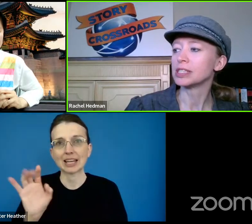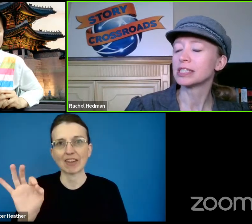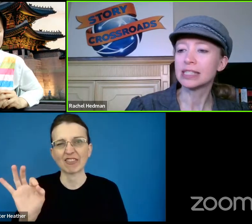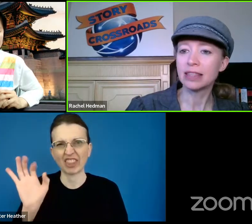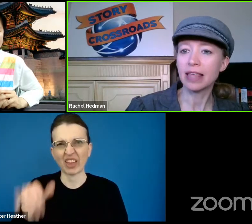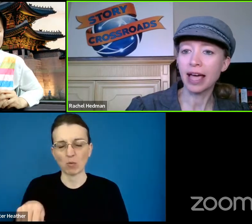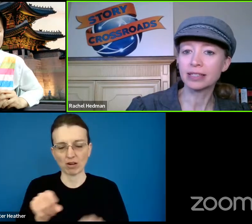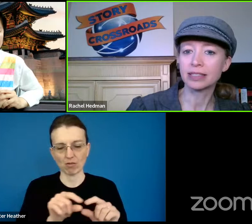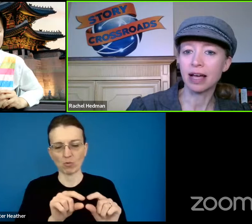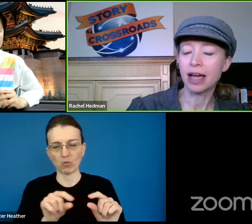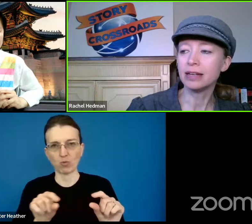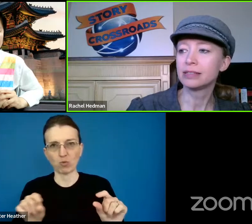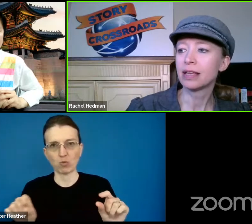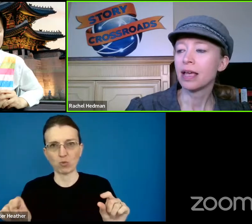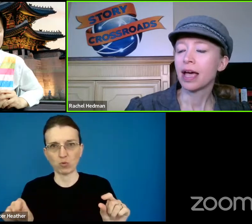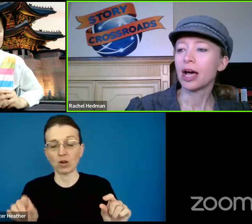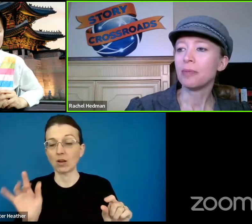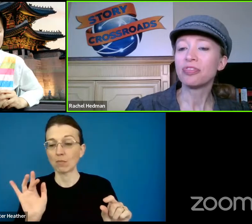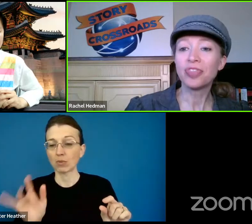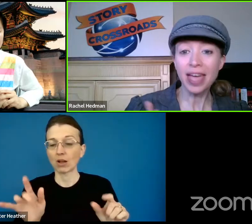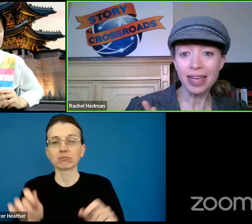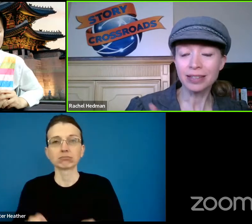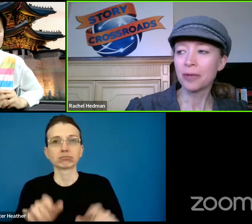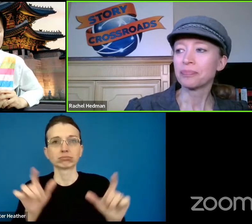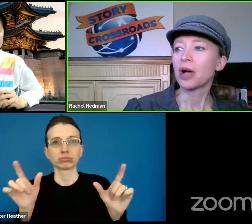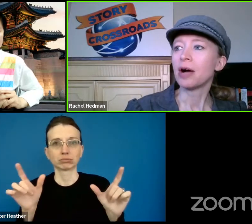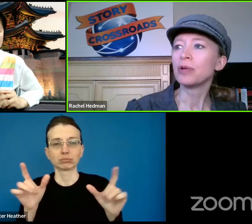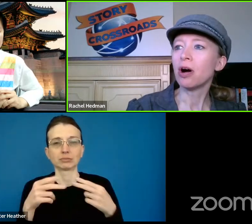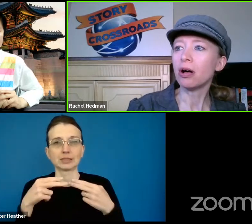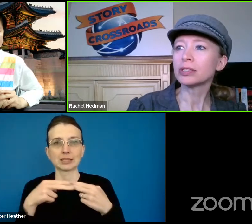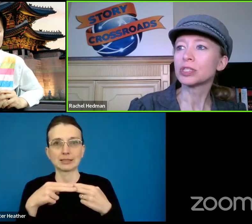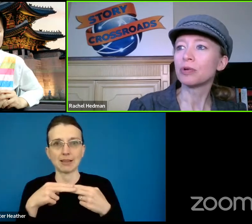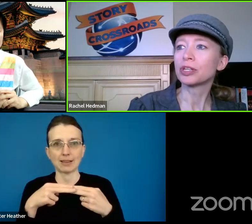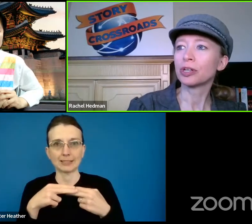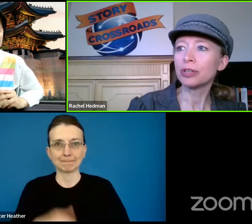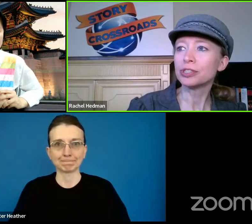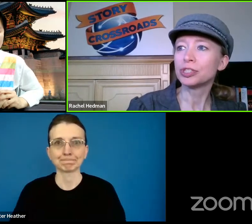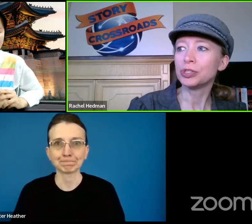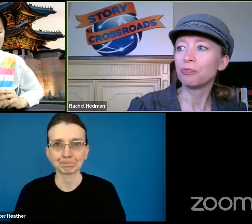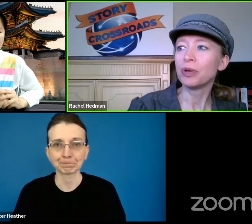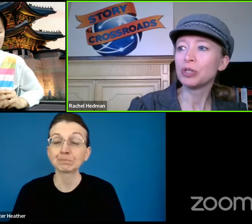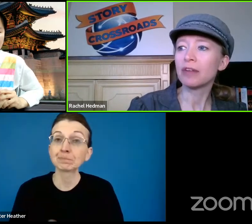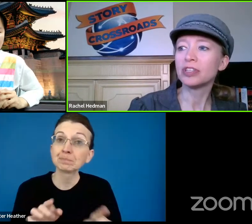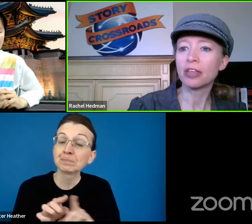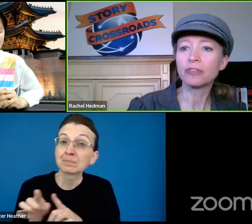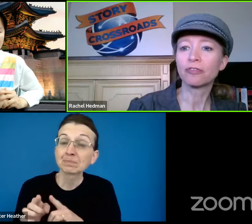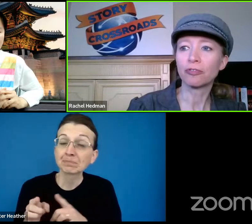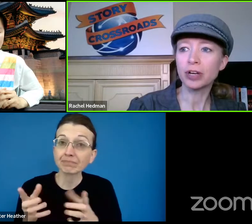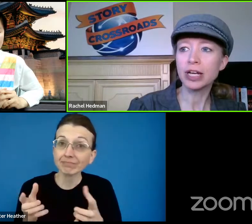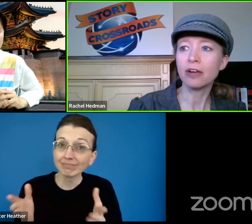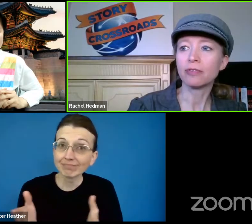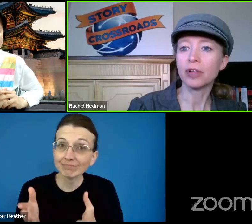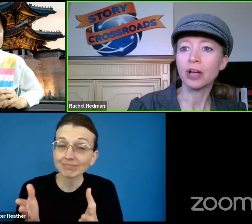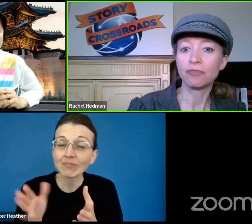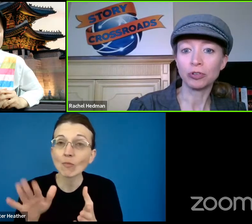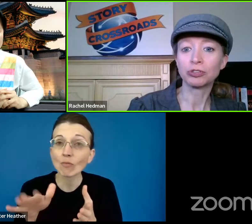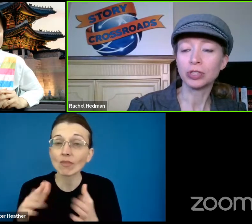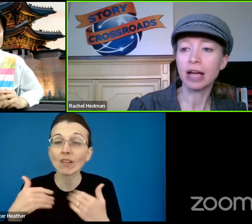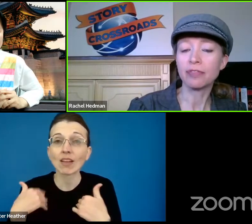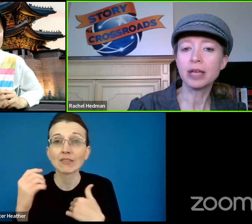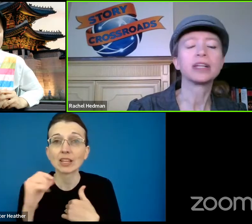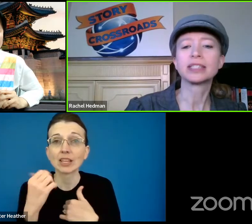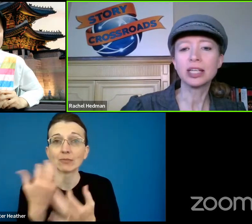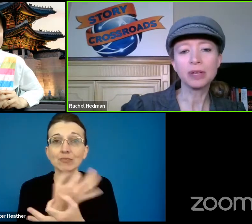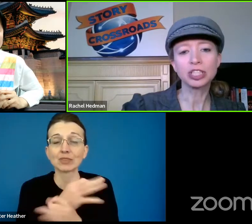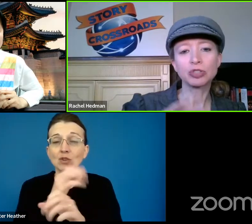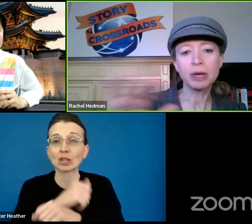you'll be able to see that slides. And then we also encourage you, we do have another free virtual